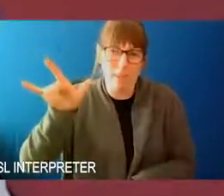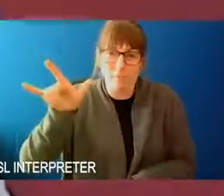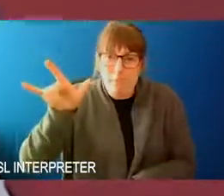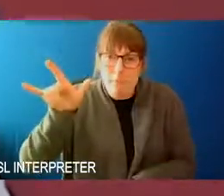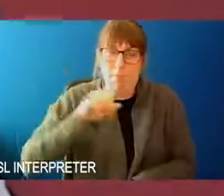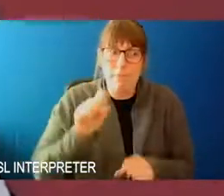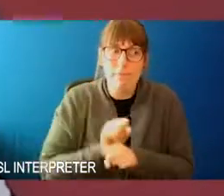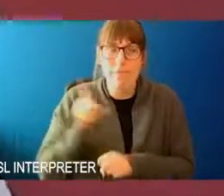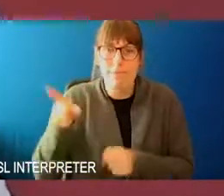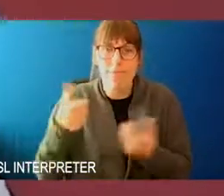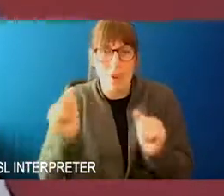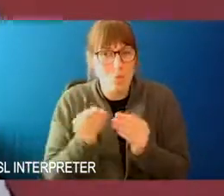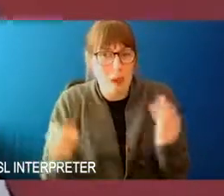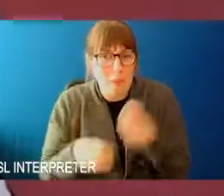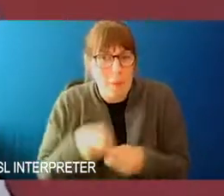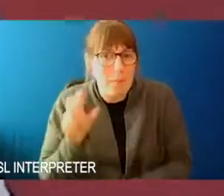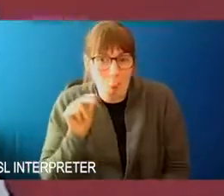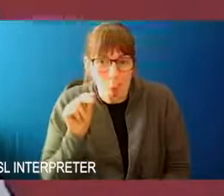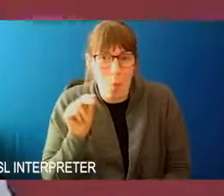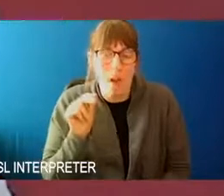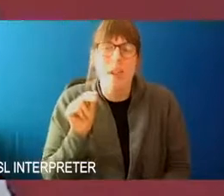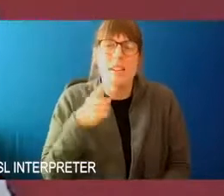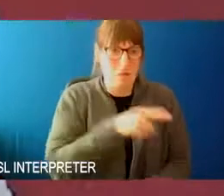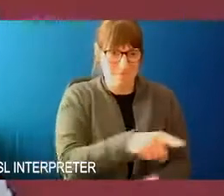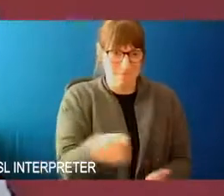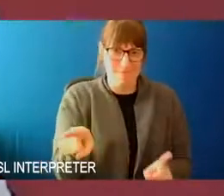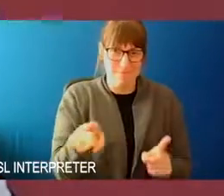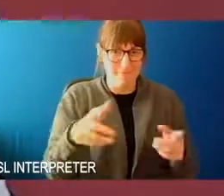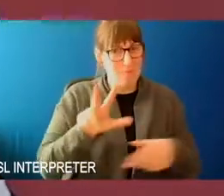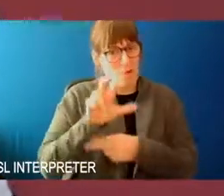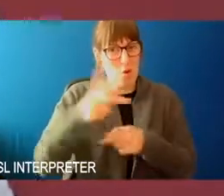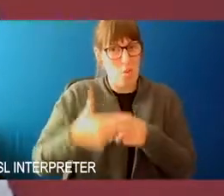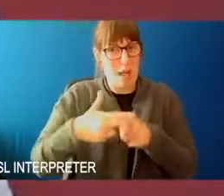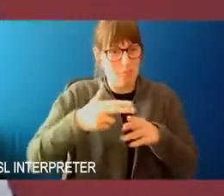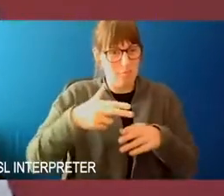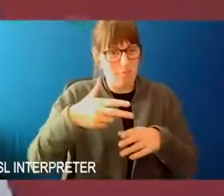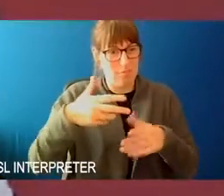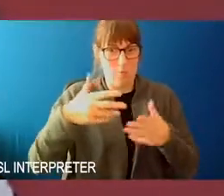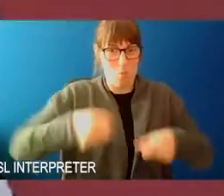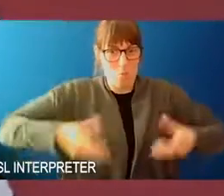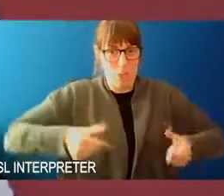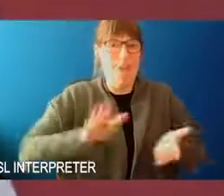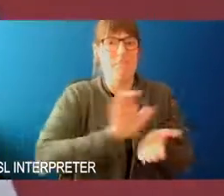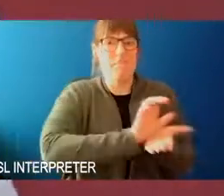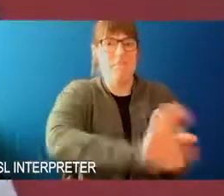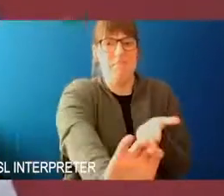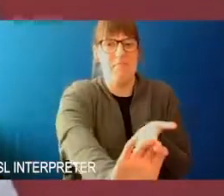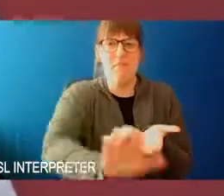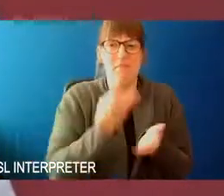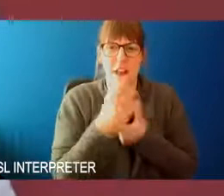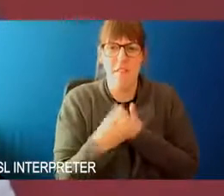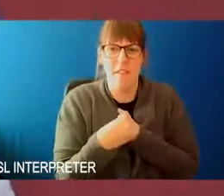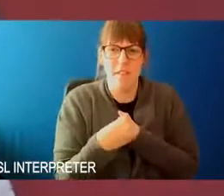pounds. Instead of finding a way to solve the problem, they just erased the people who